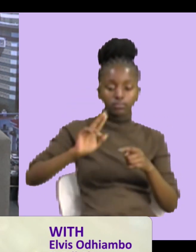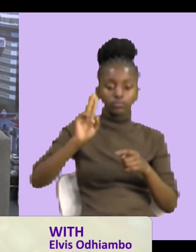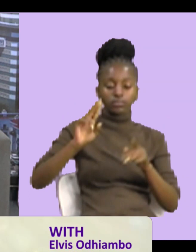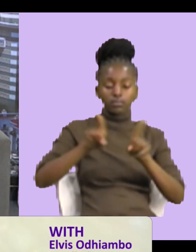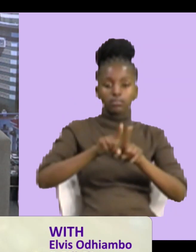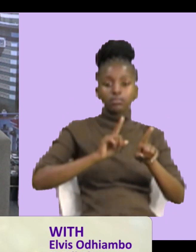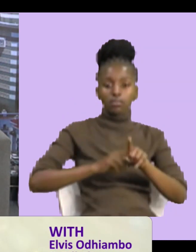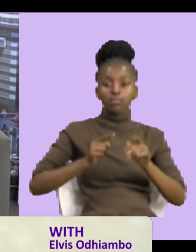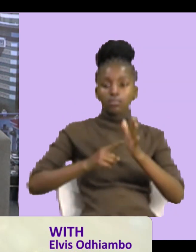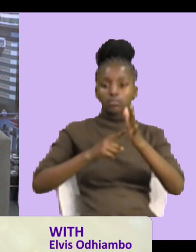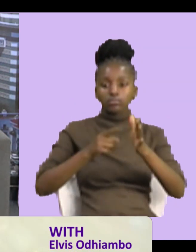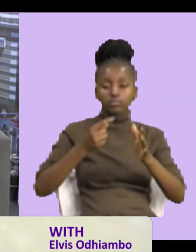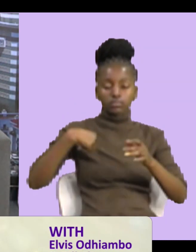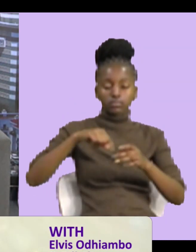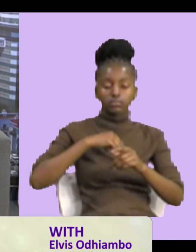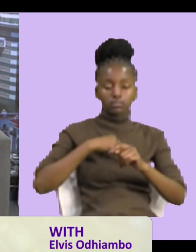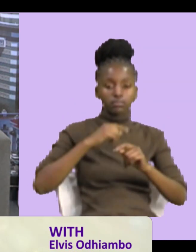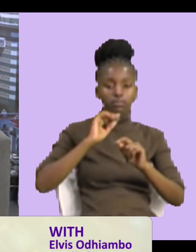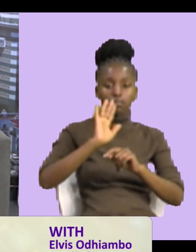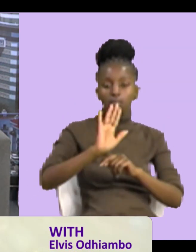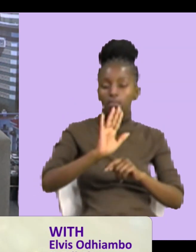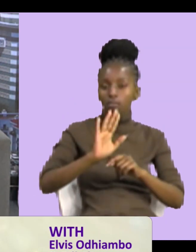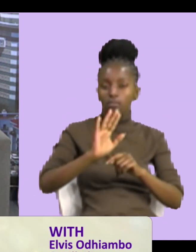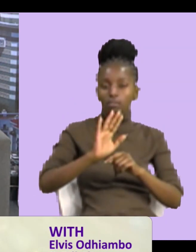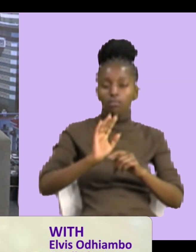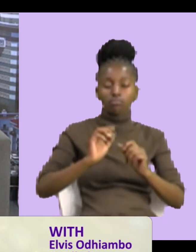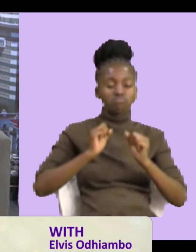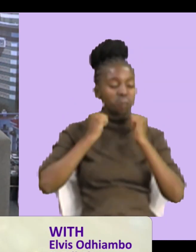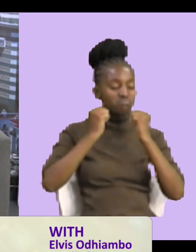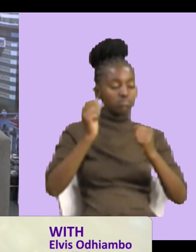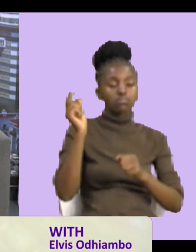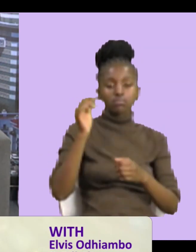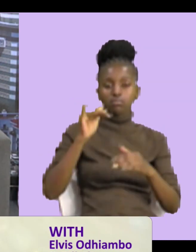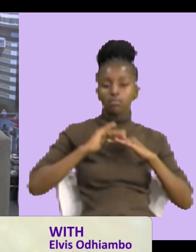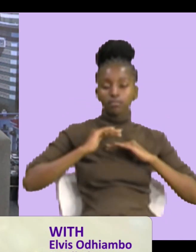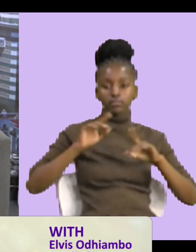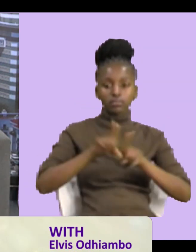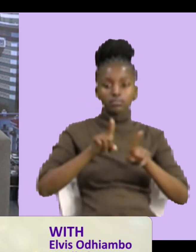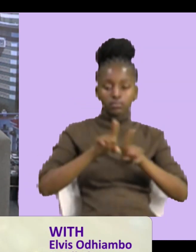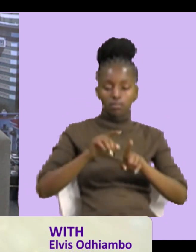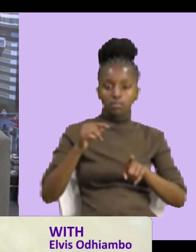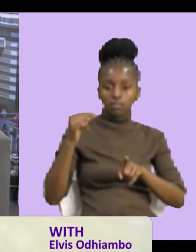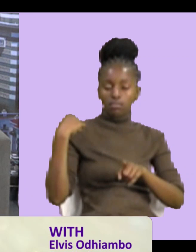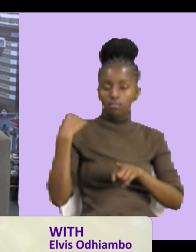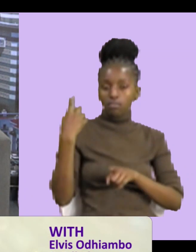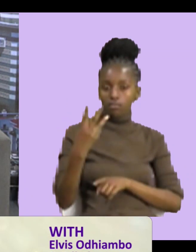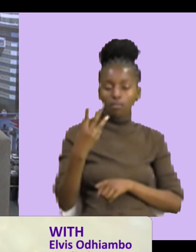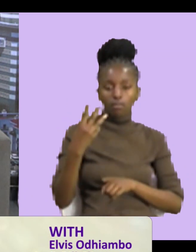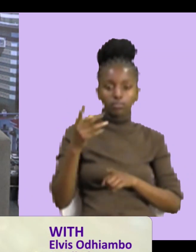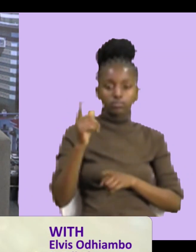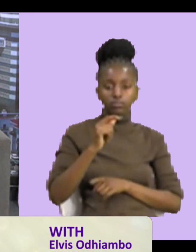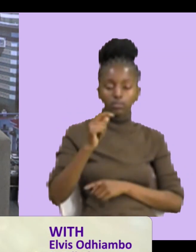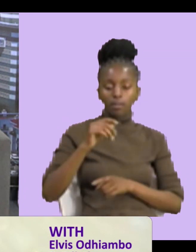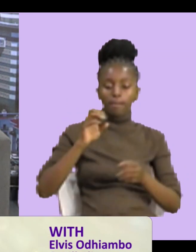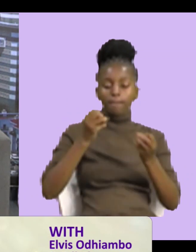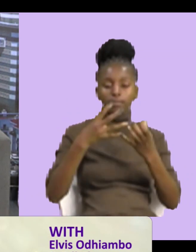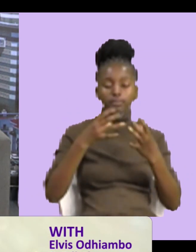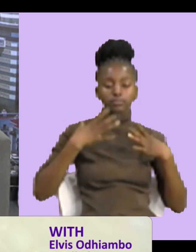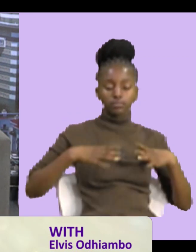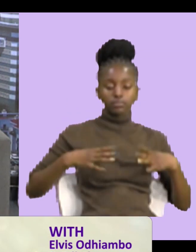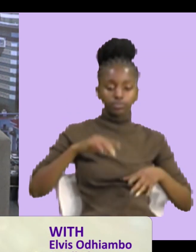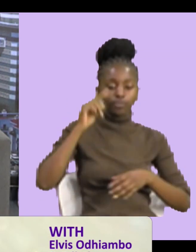side to beat, especially when they are playing at home. Now, at number 4, Tottenham. Not many had anticipated Tottenham to be